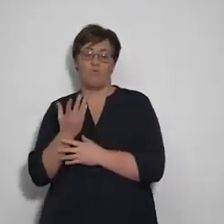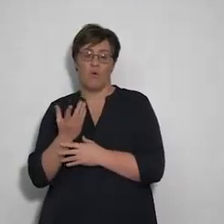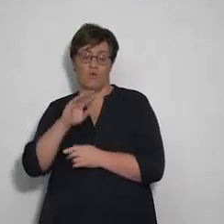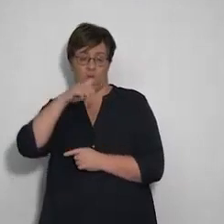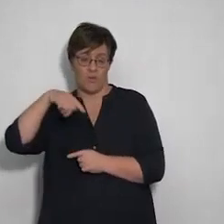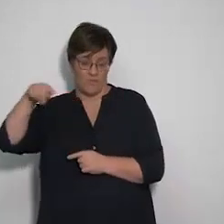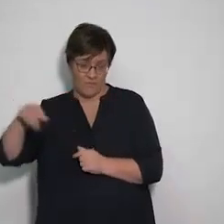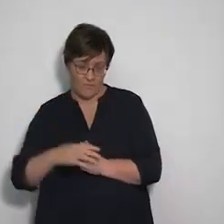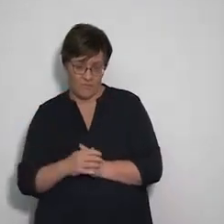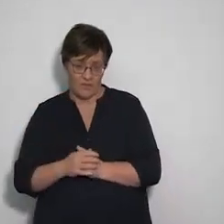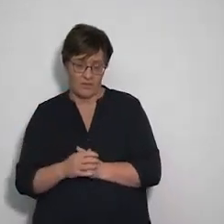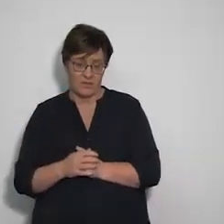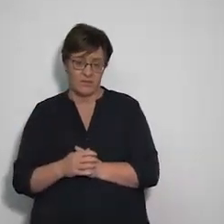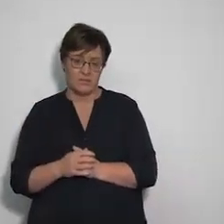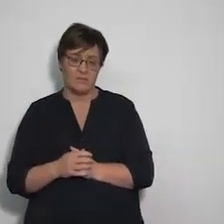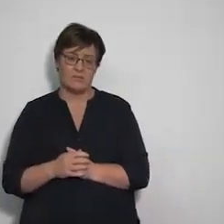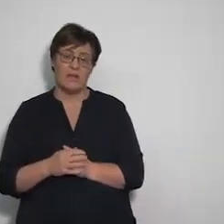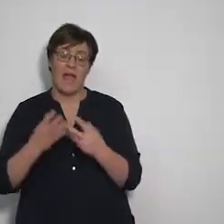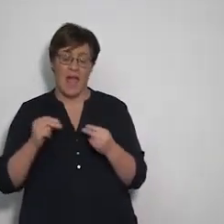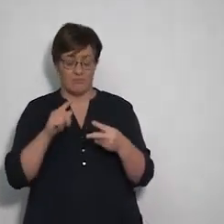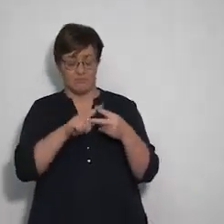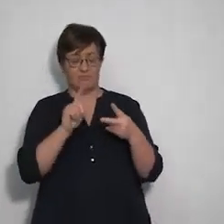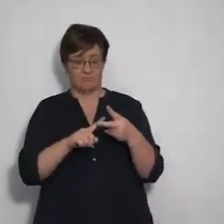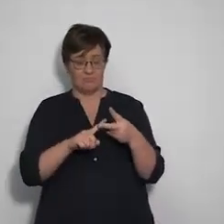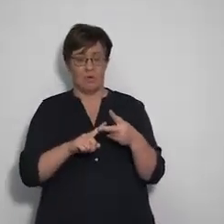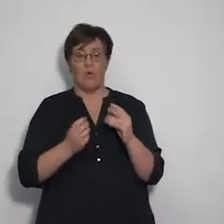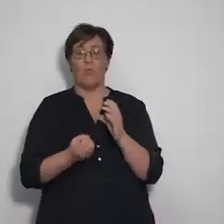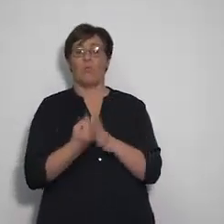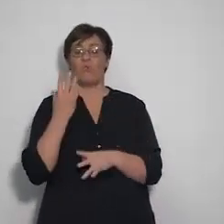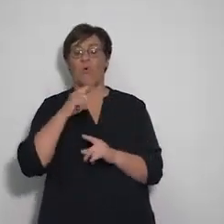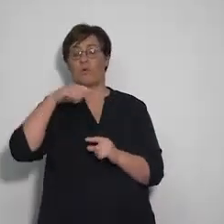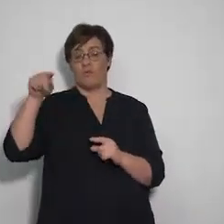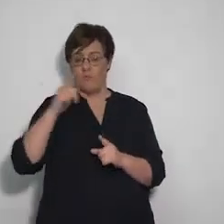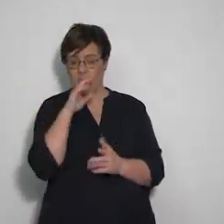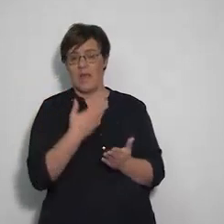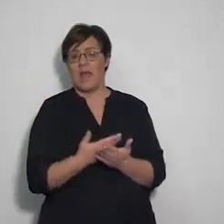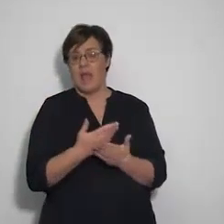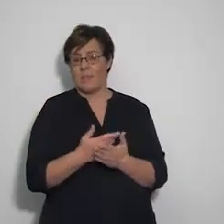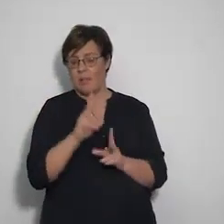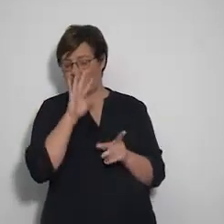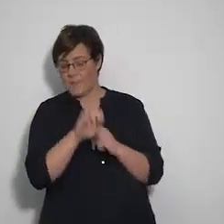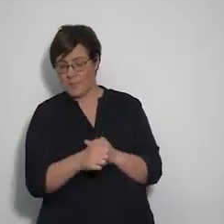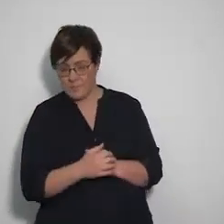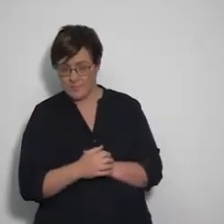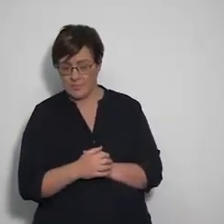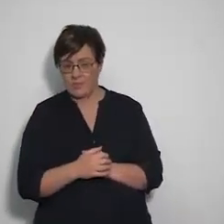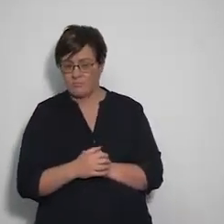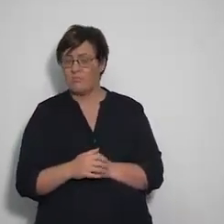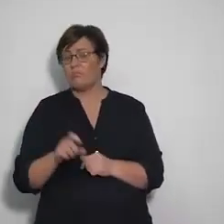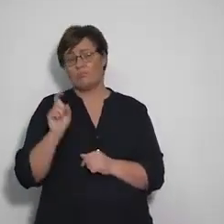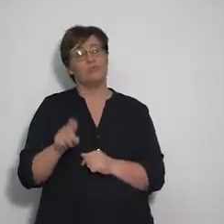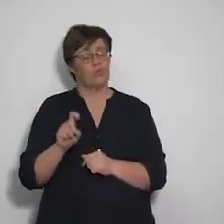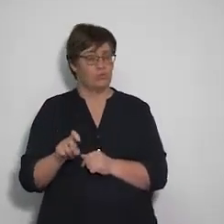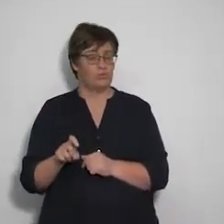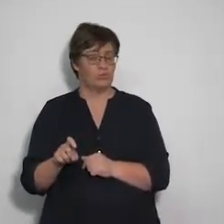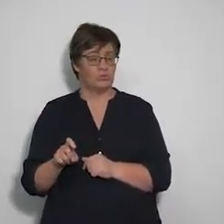growth curve. So now you will have two types of growth curves that you must be able to recognize and